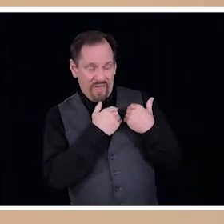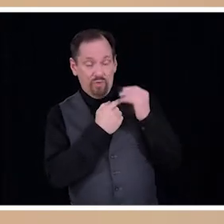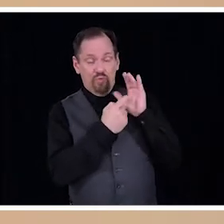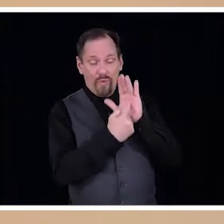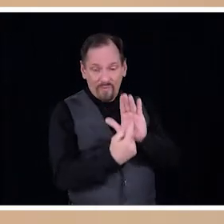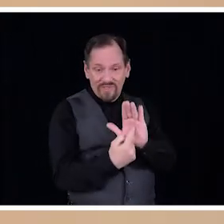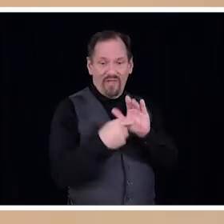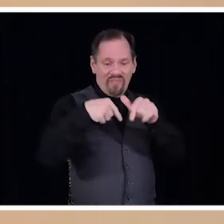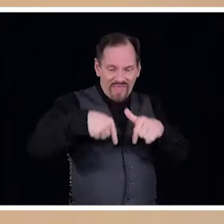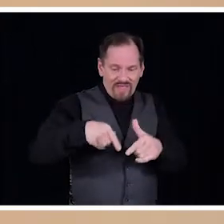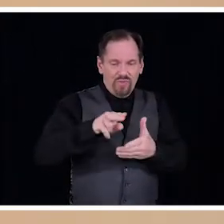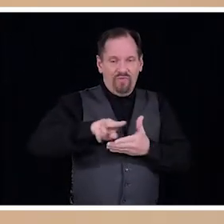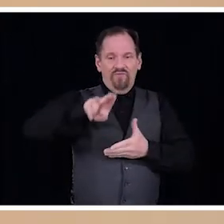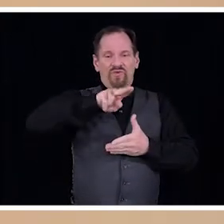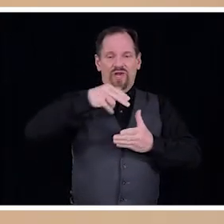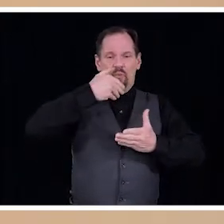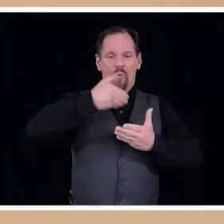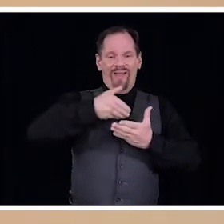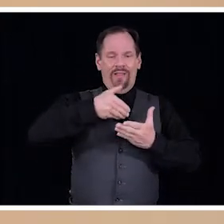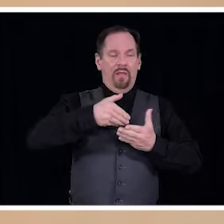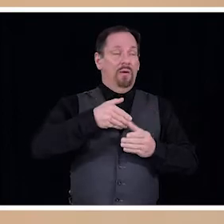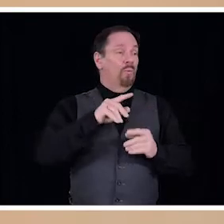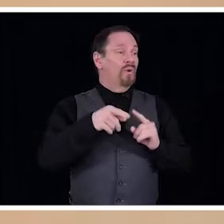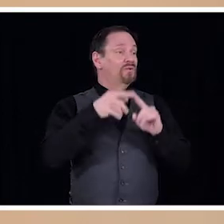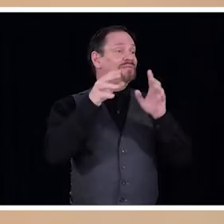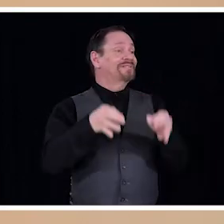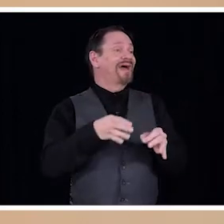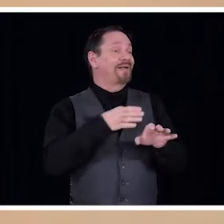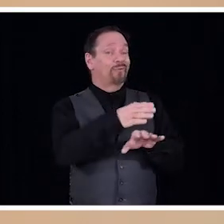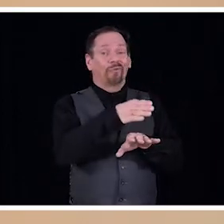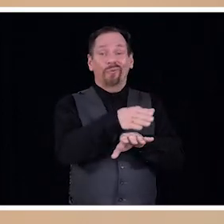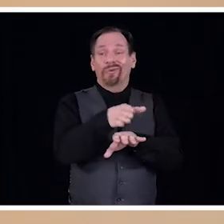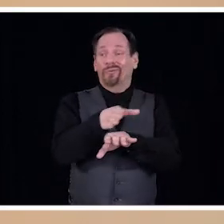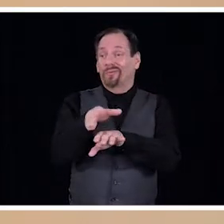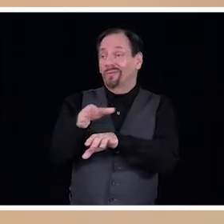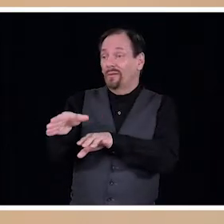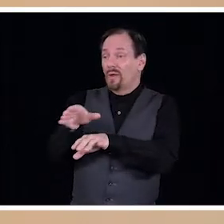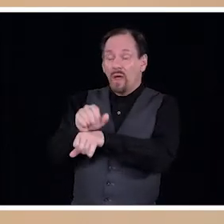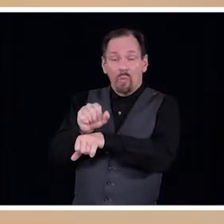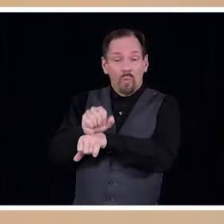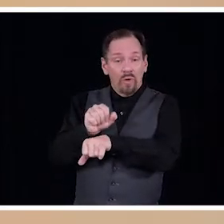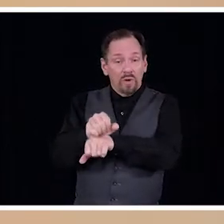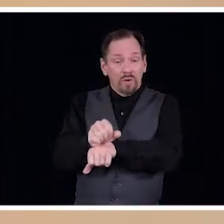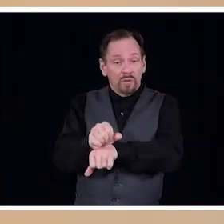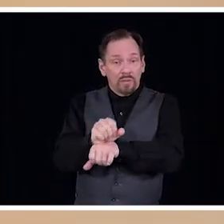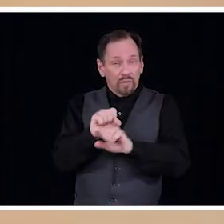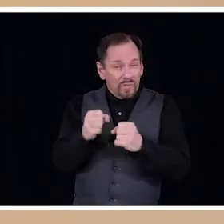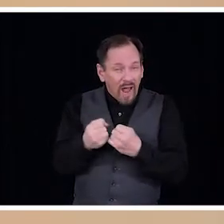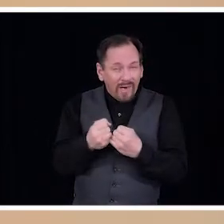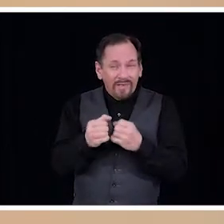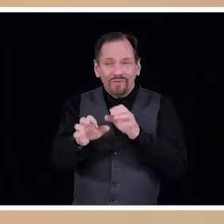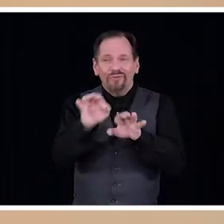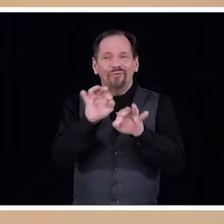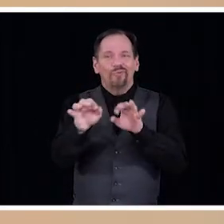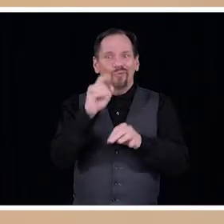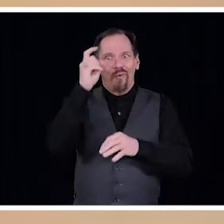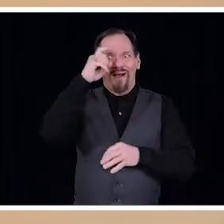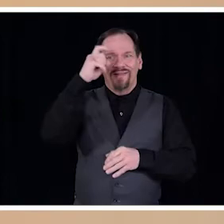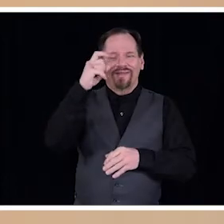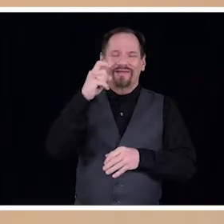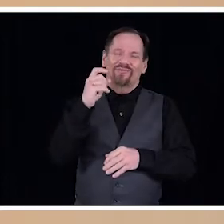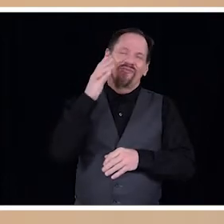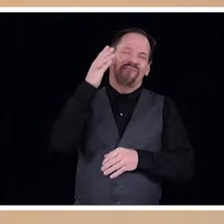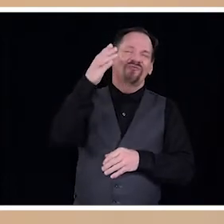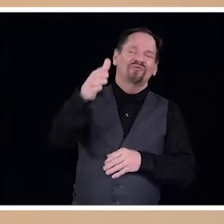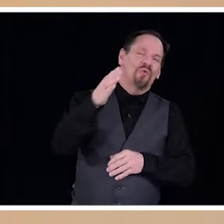choose your careers and your paths through society, be sure to choose wisely so that you might find your future to be